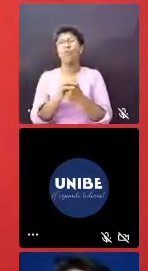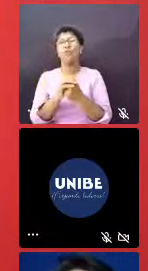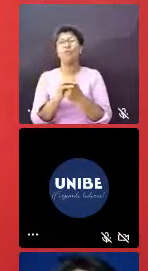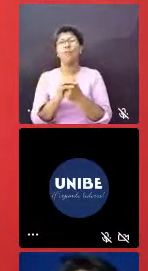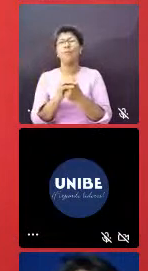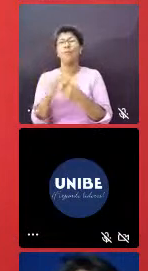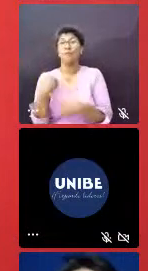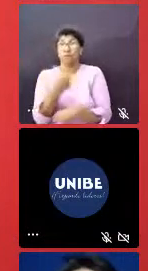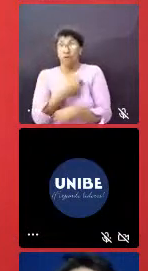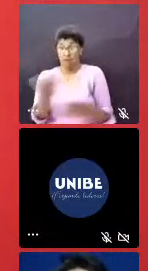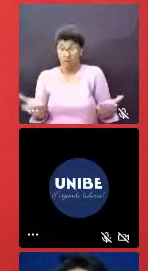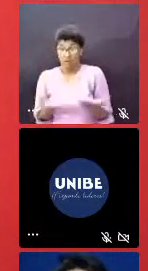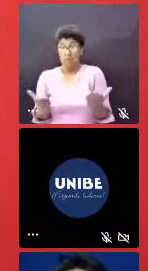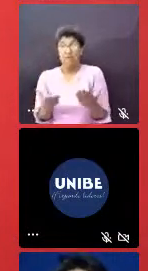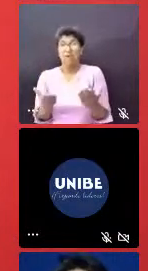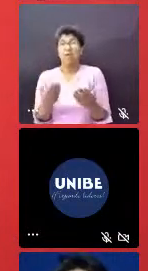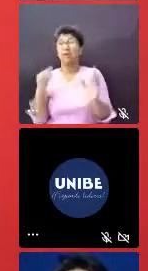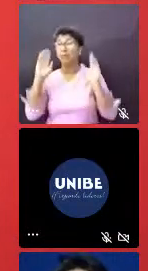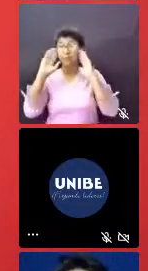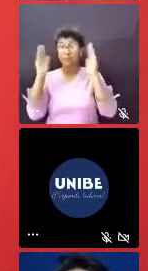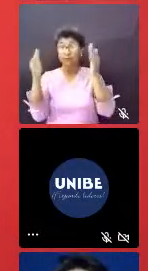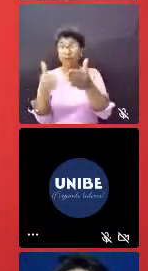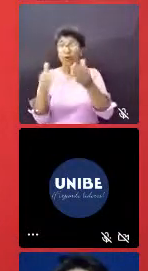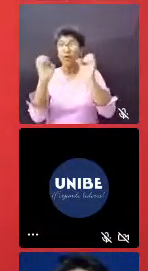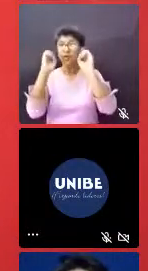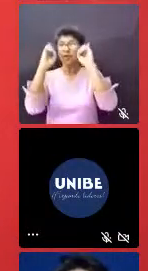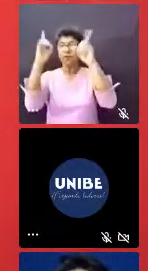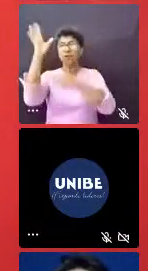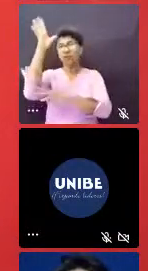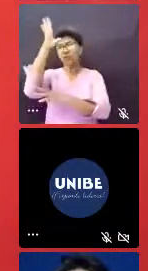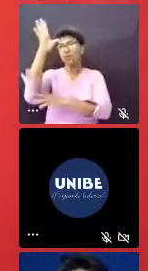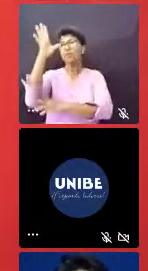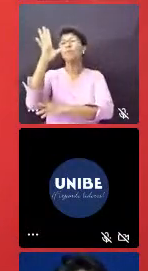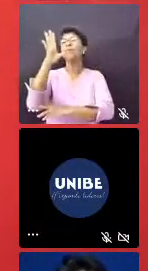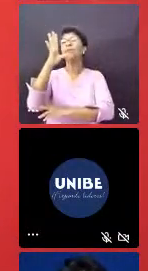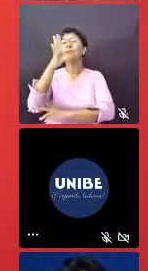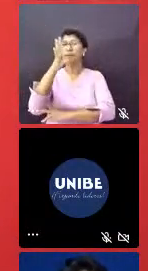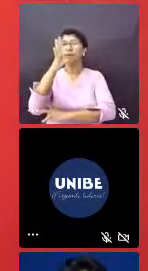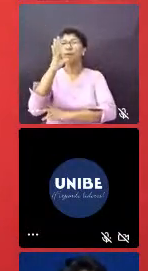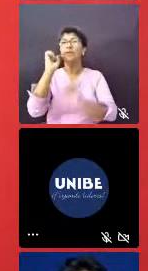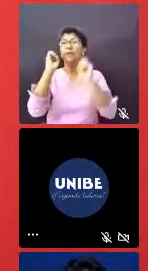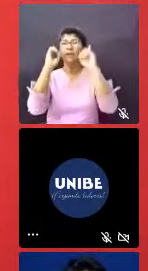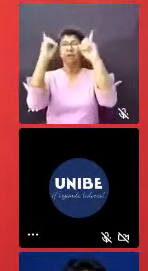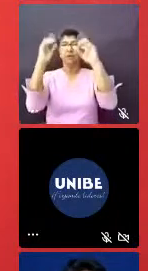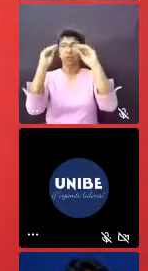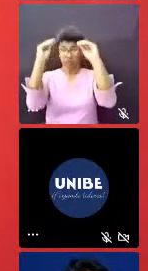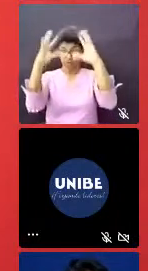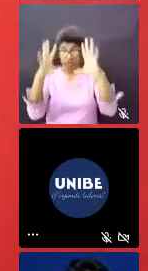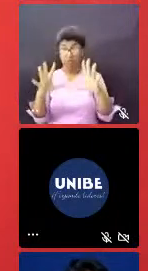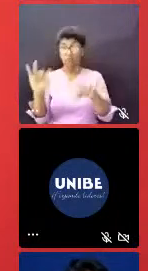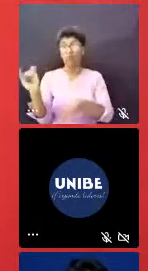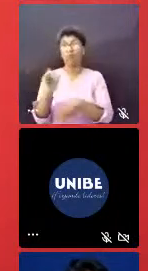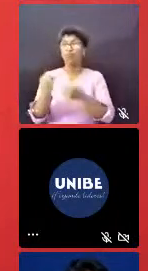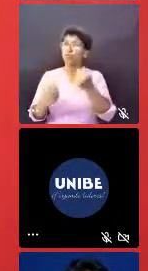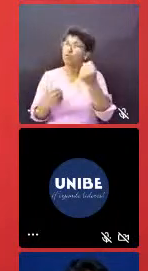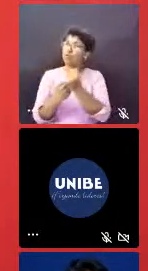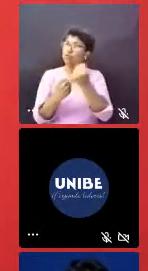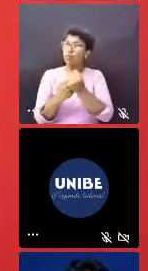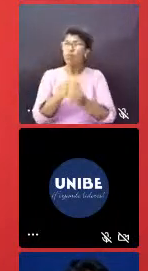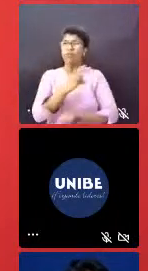For us, the main focus is on educating parents and educating teachers, support